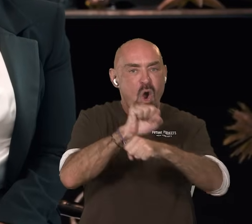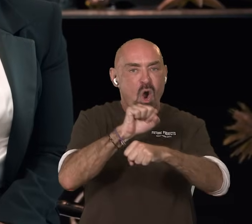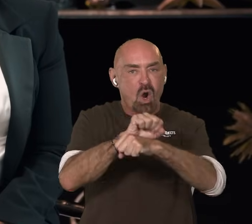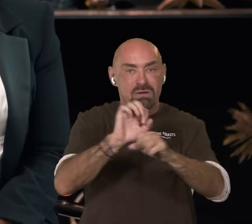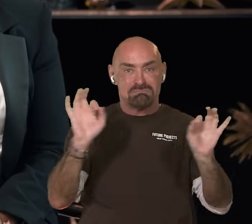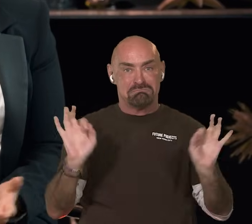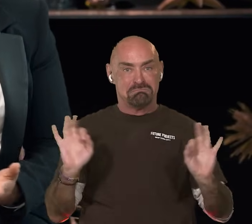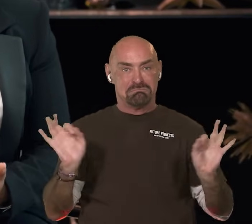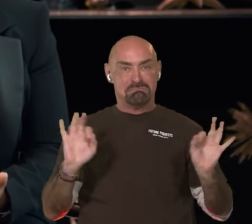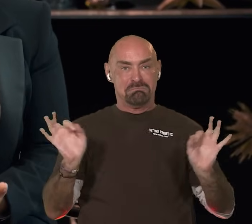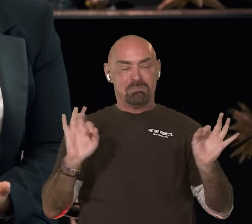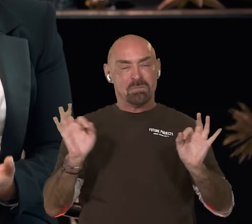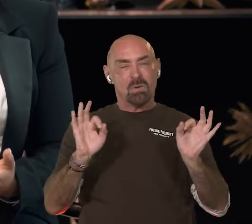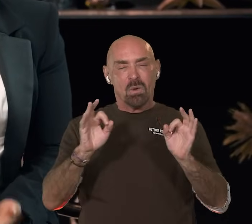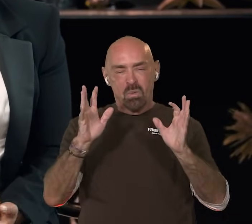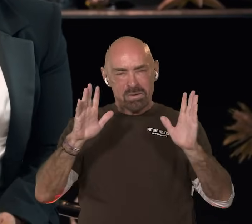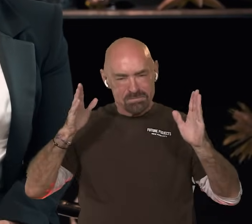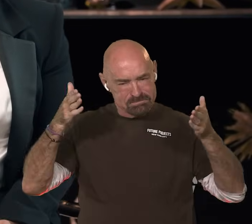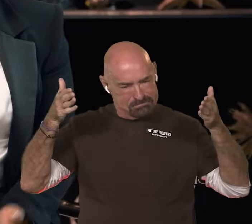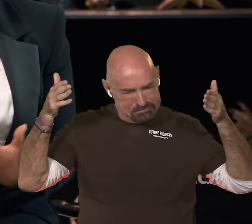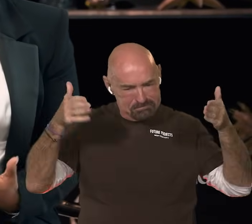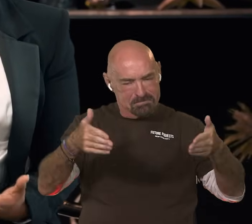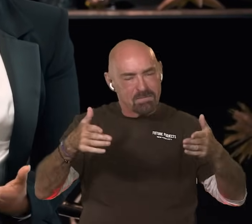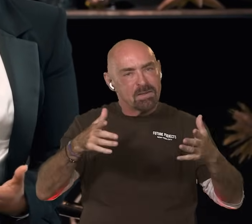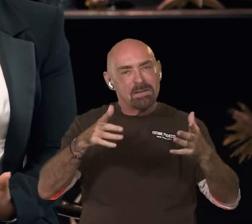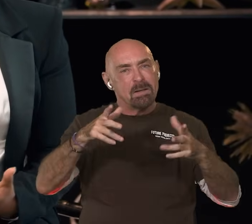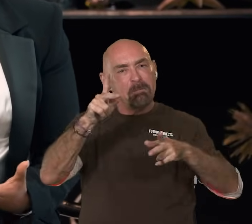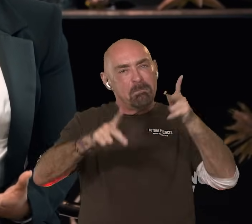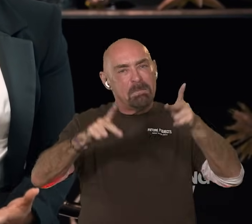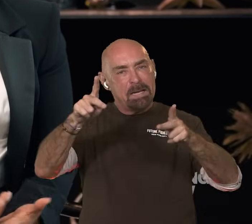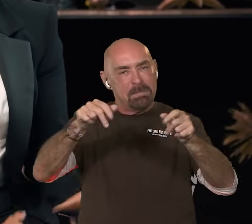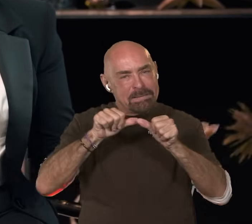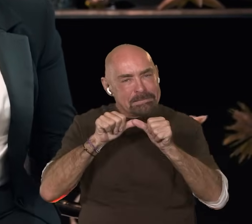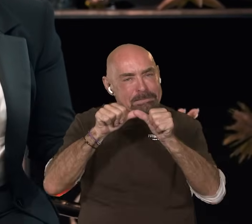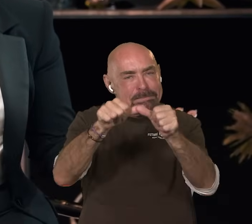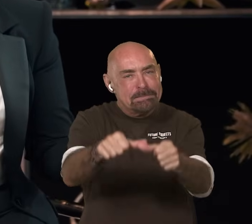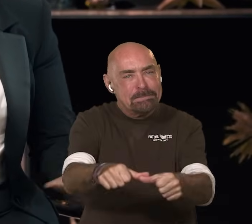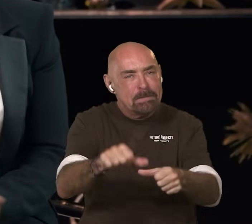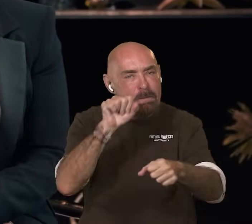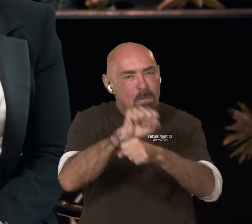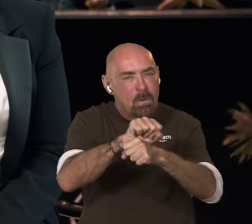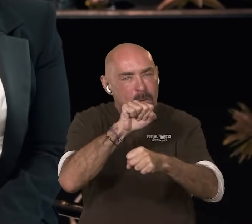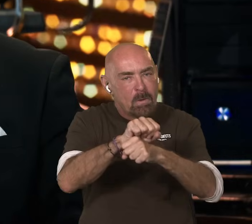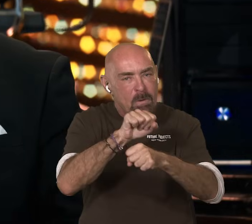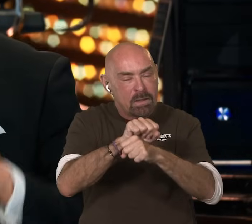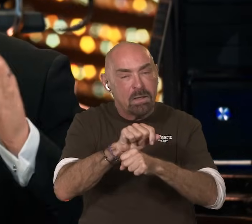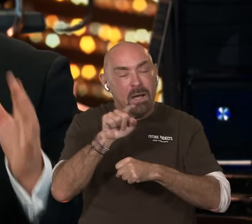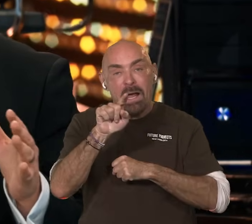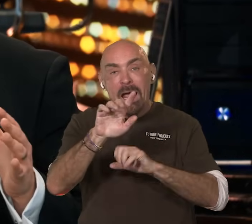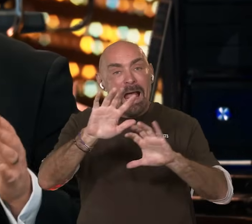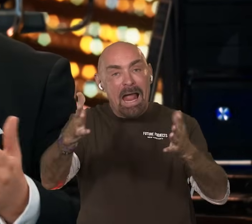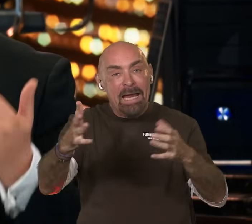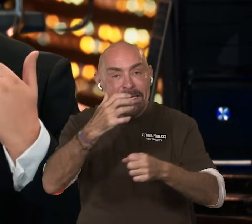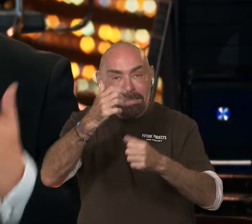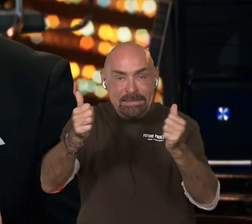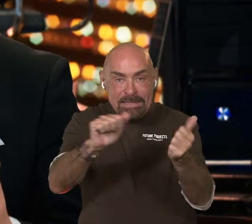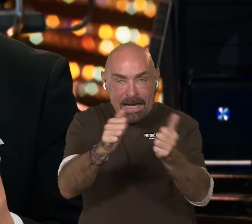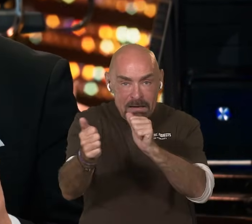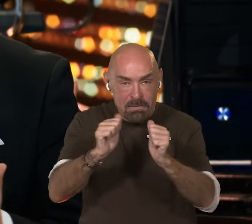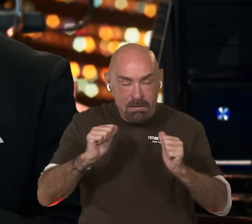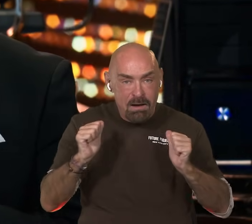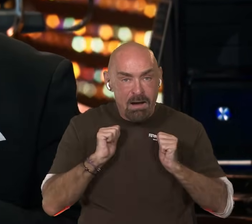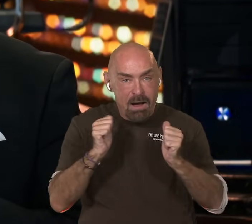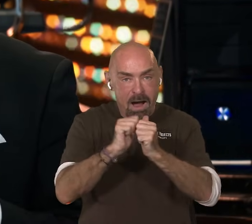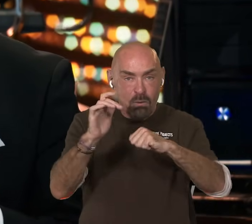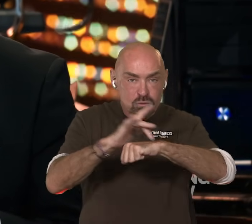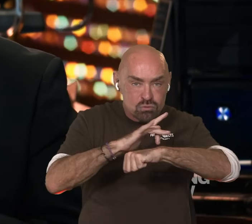have the chance to put a spotlight on many people really continuing to make games in the face of uncertainty. And if there's any game you saw in our